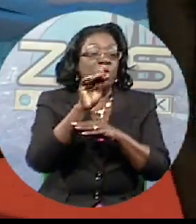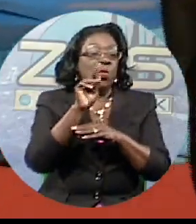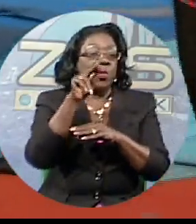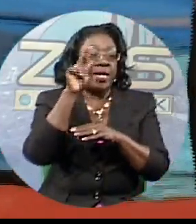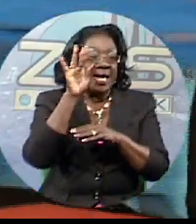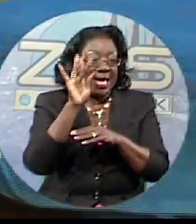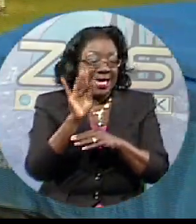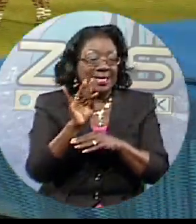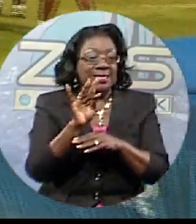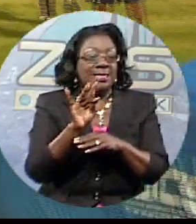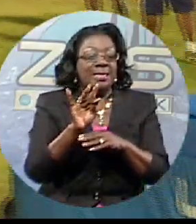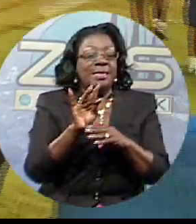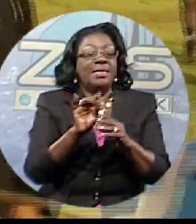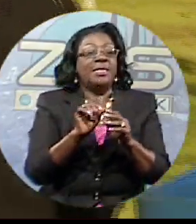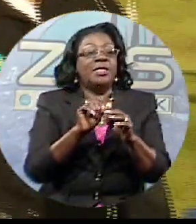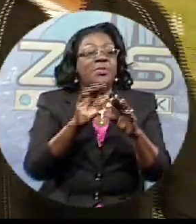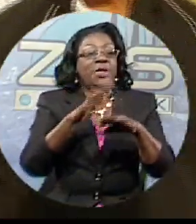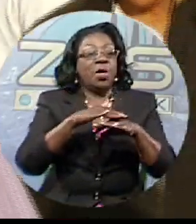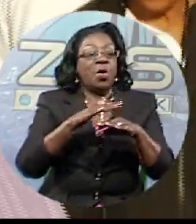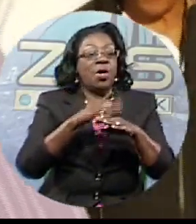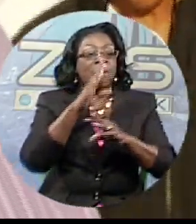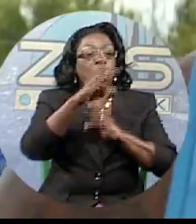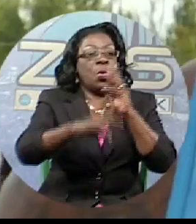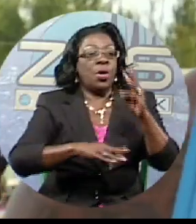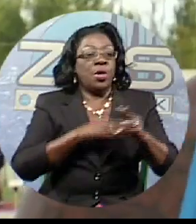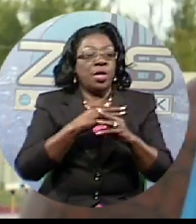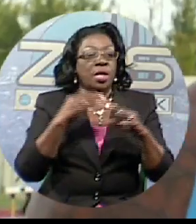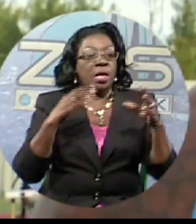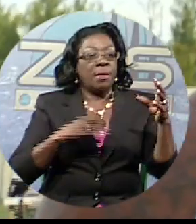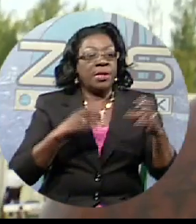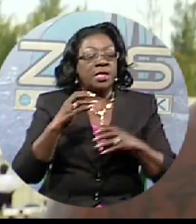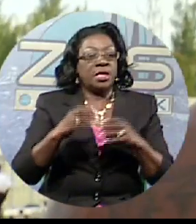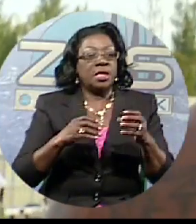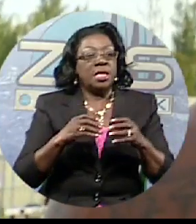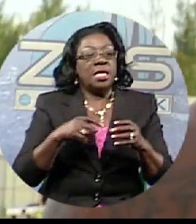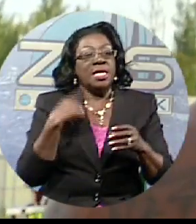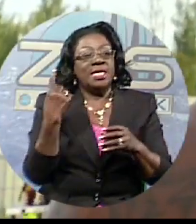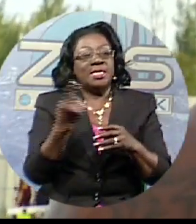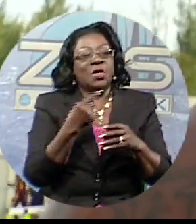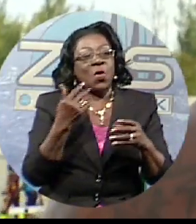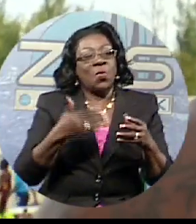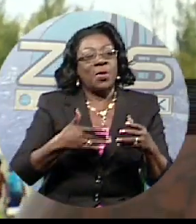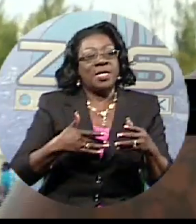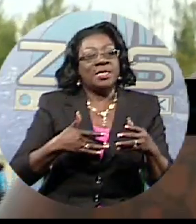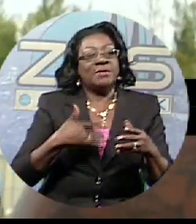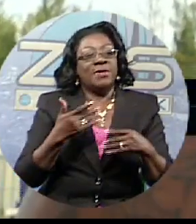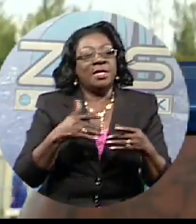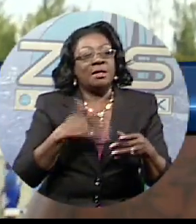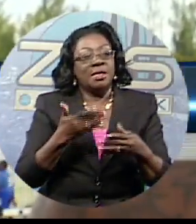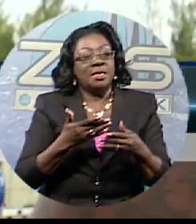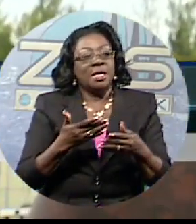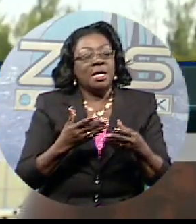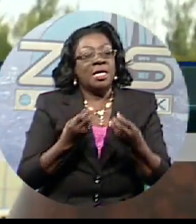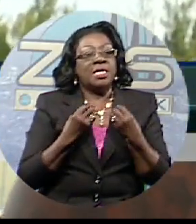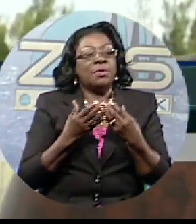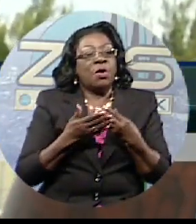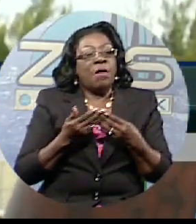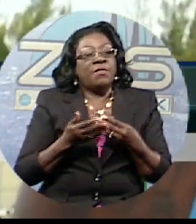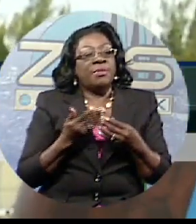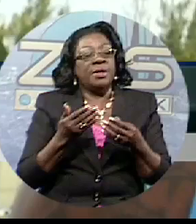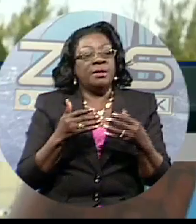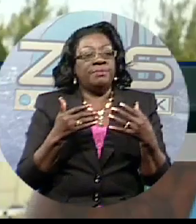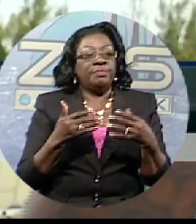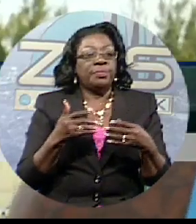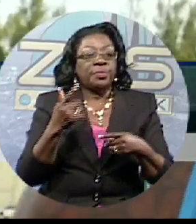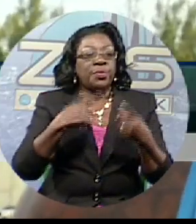on this year's IAAF World Championship squad. It always feels good to open up my season up. So I'm more comfortable and more,